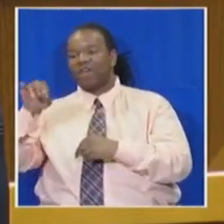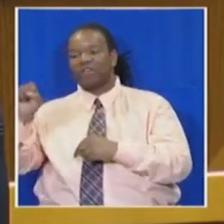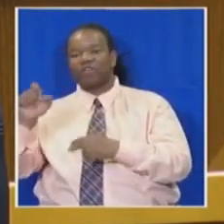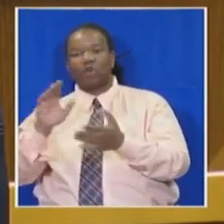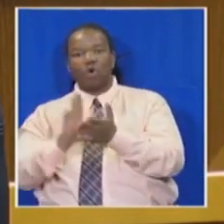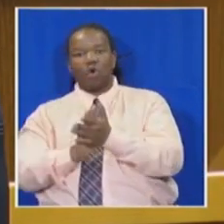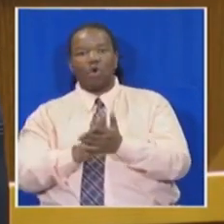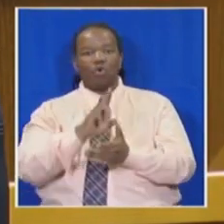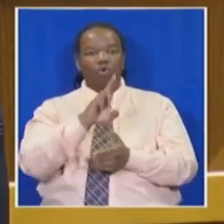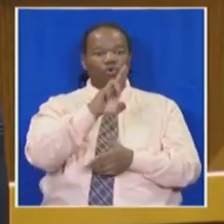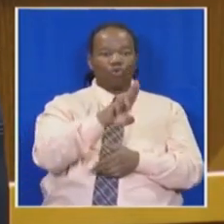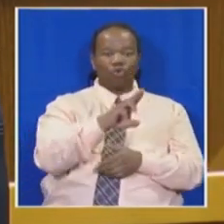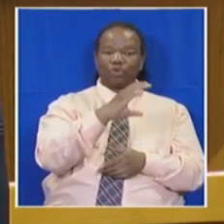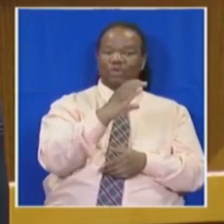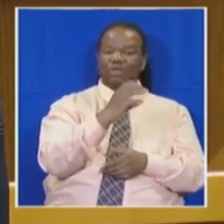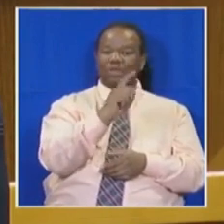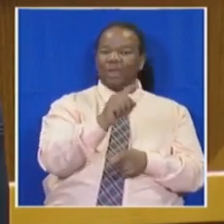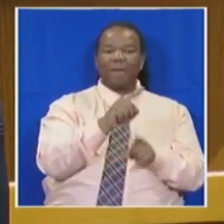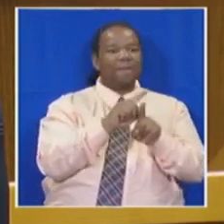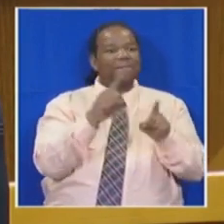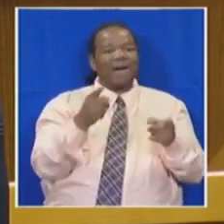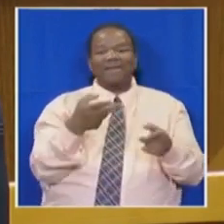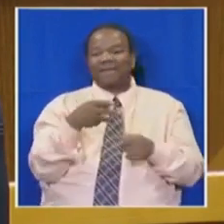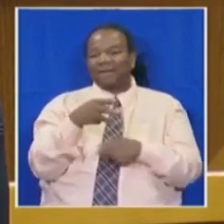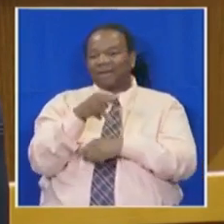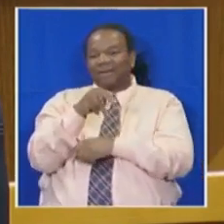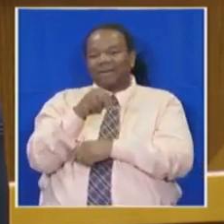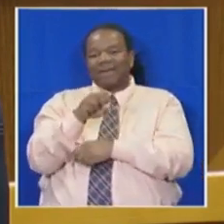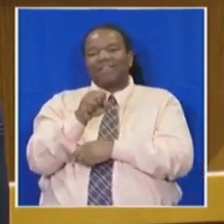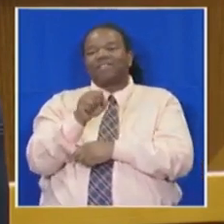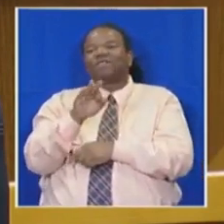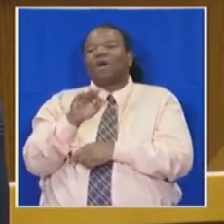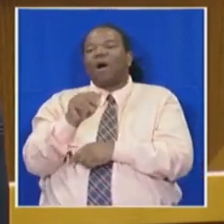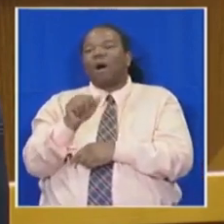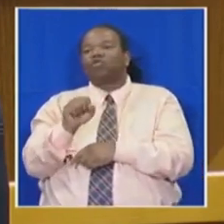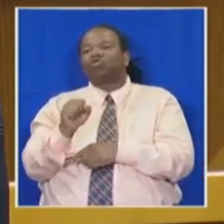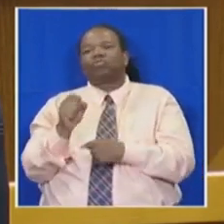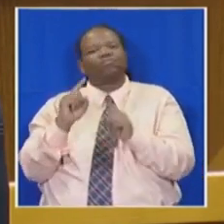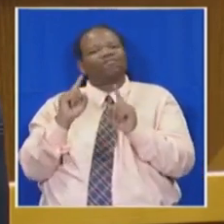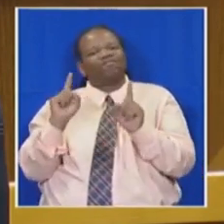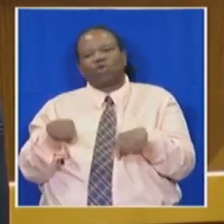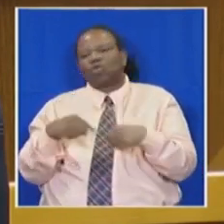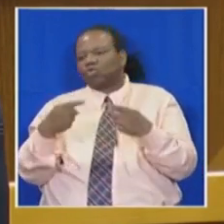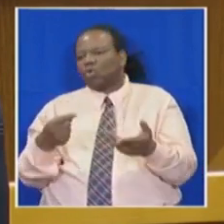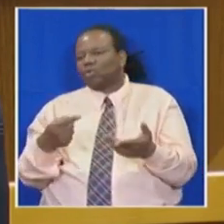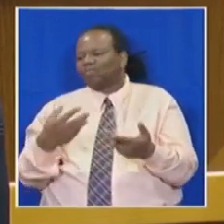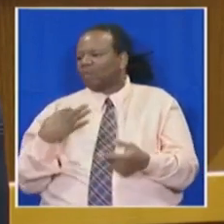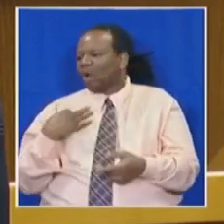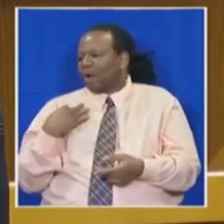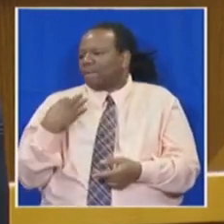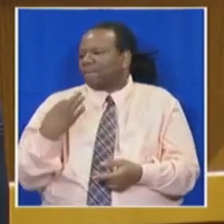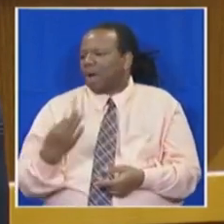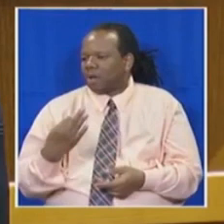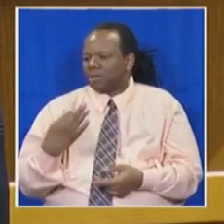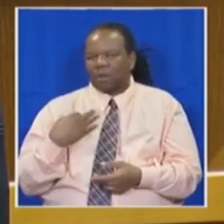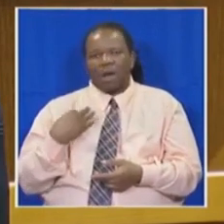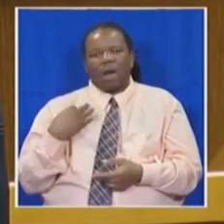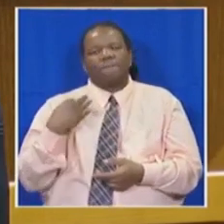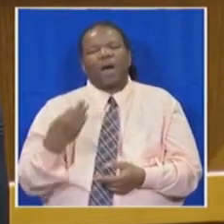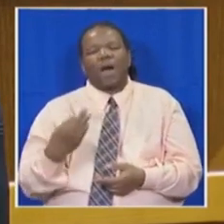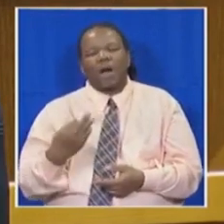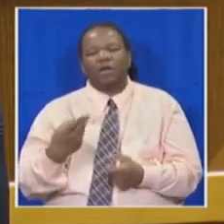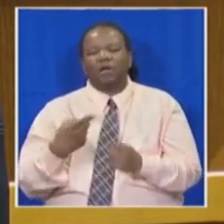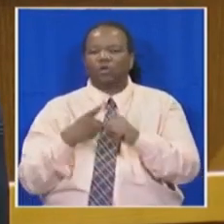know, NSFAS full funding doesn't cover the cost of studies there. Instead, she applies for funding for a TVET college